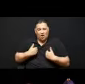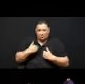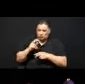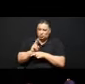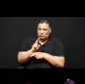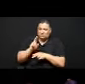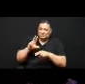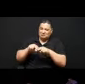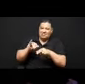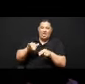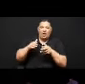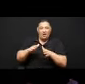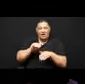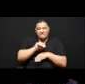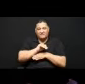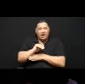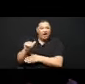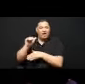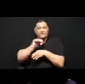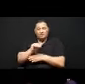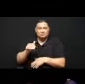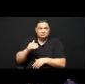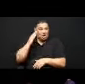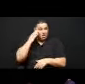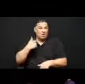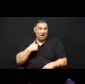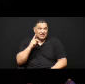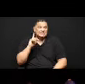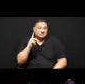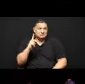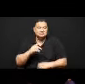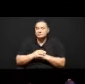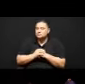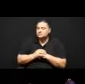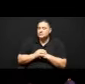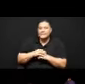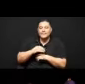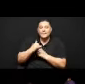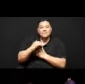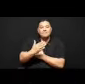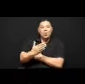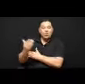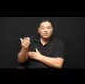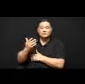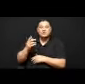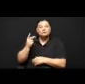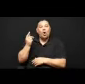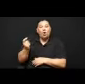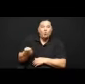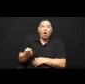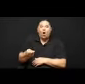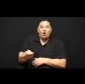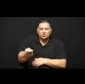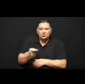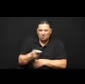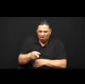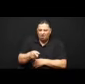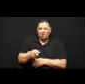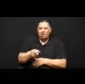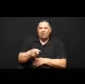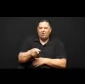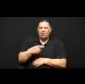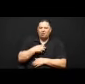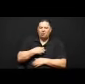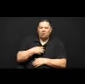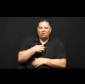know I did. In the morning, dog walkers would huff at the flattened Trojan boxes and shattered